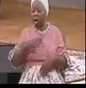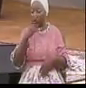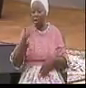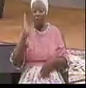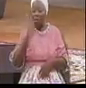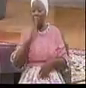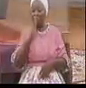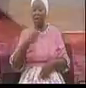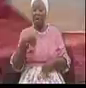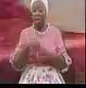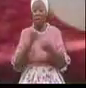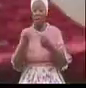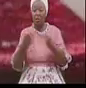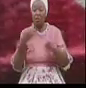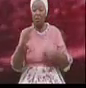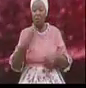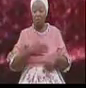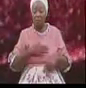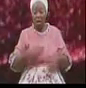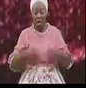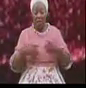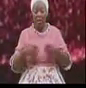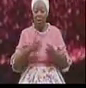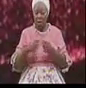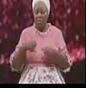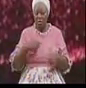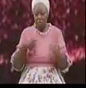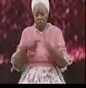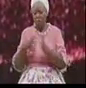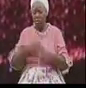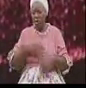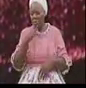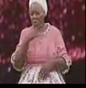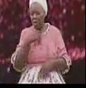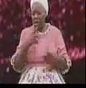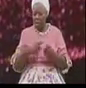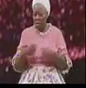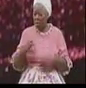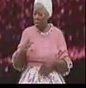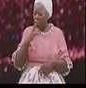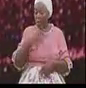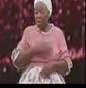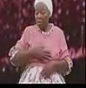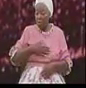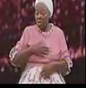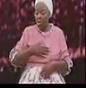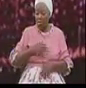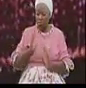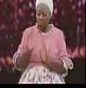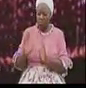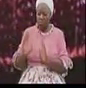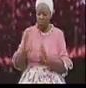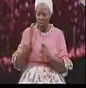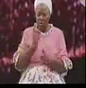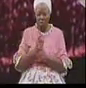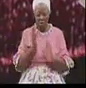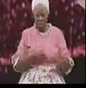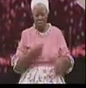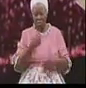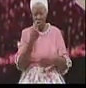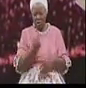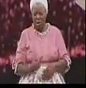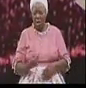your business. And so deliberately, even while the mommy is there, they're